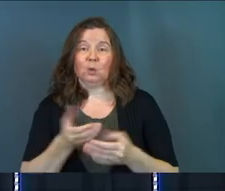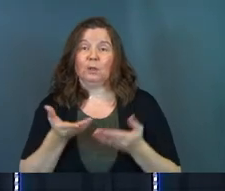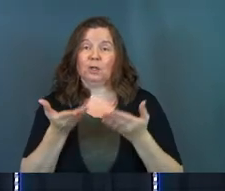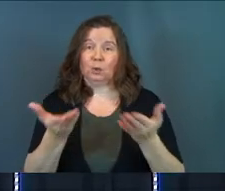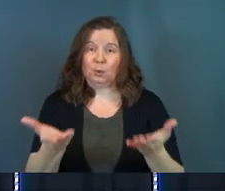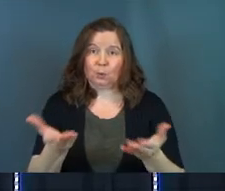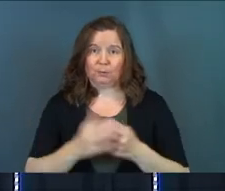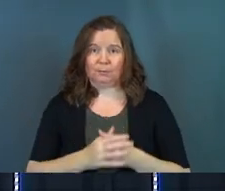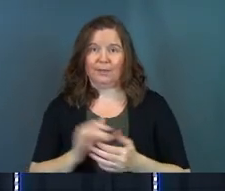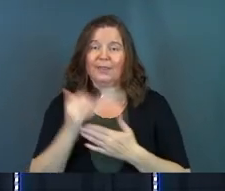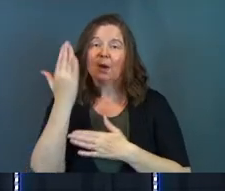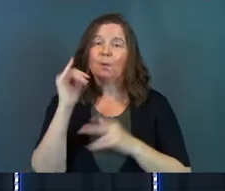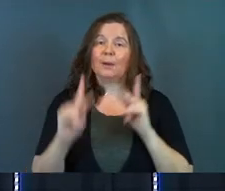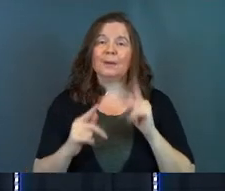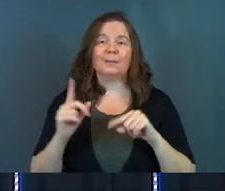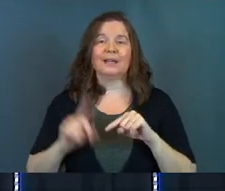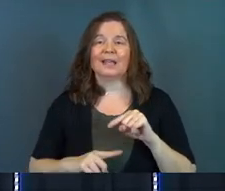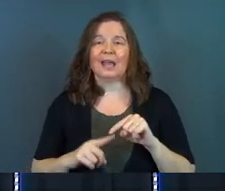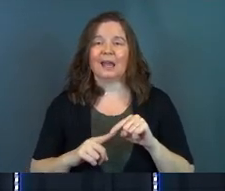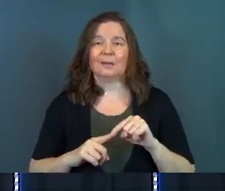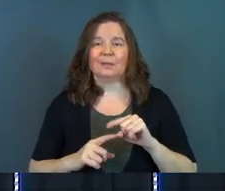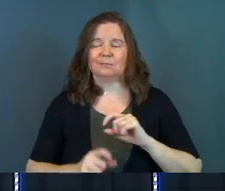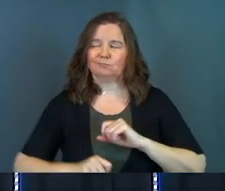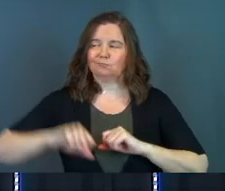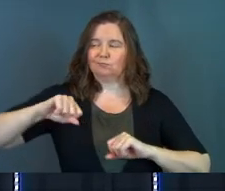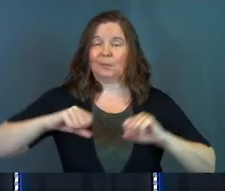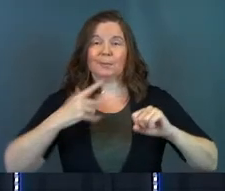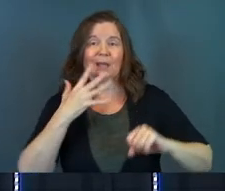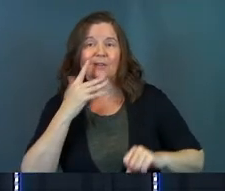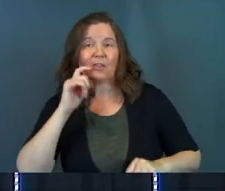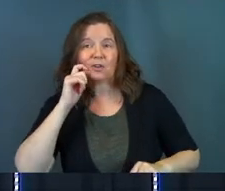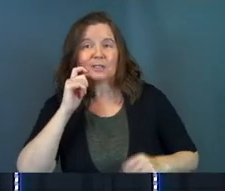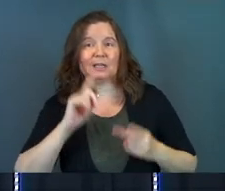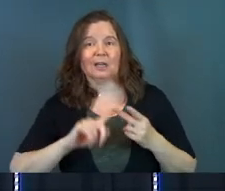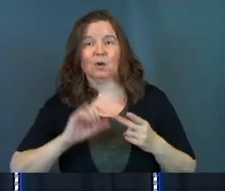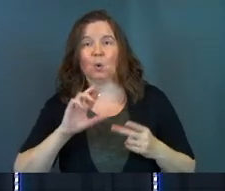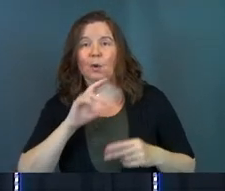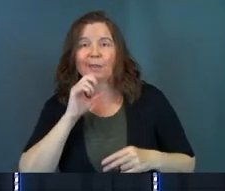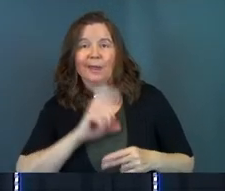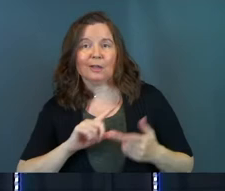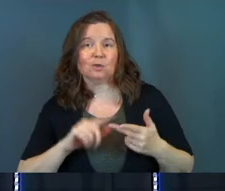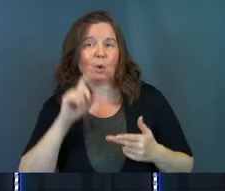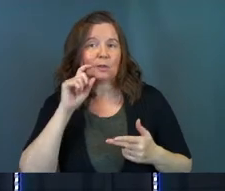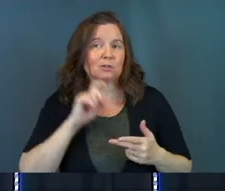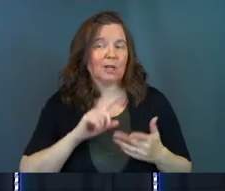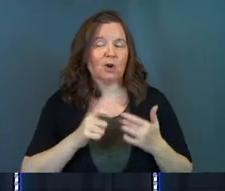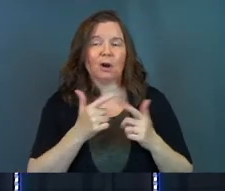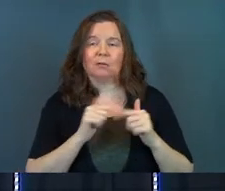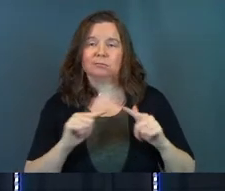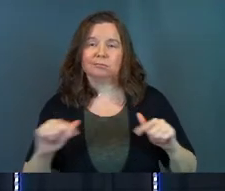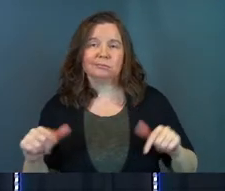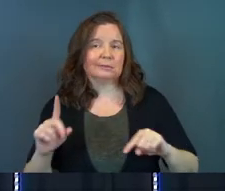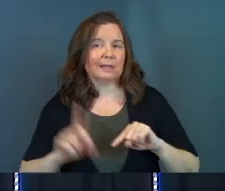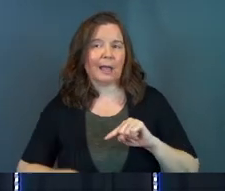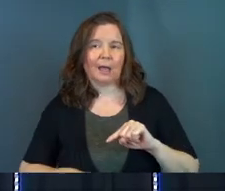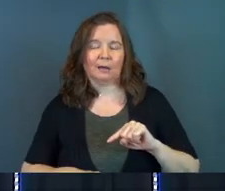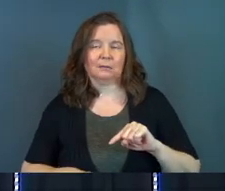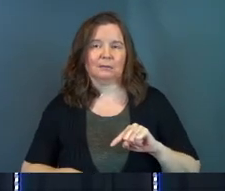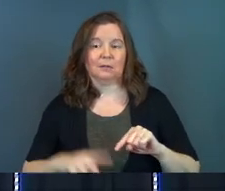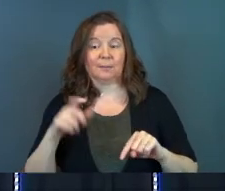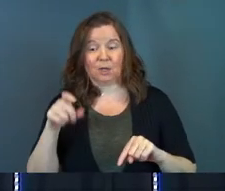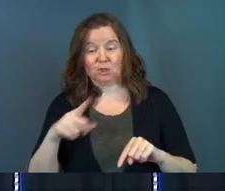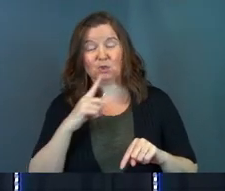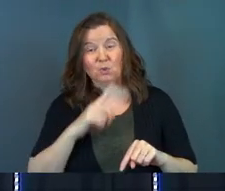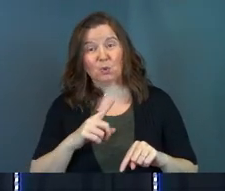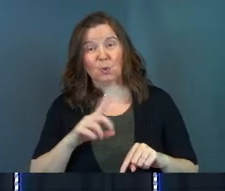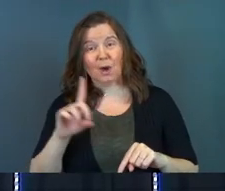you. That's why people can't be shut out because of the color of their skin or their age or their gender or anything else. You can't shut them out